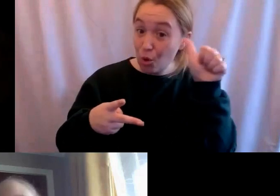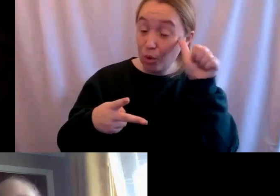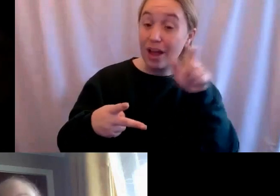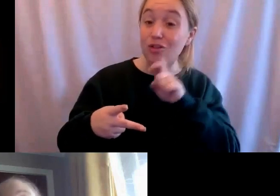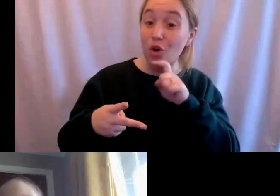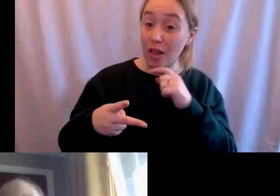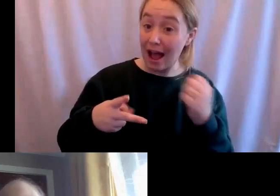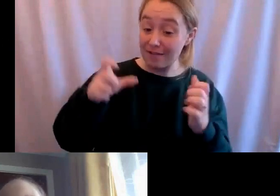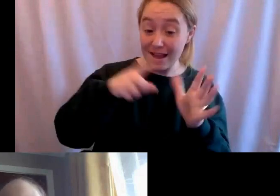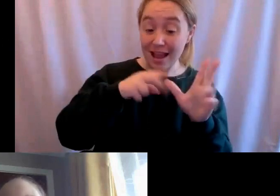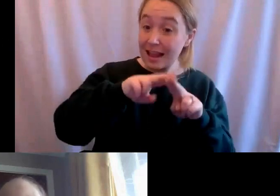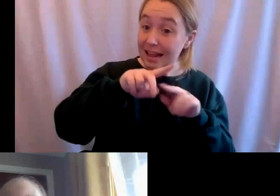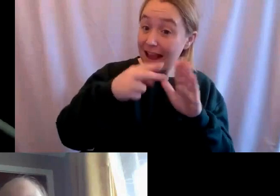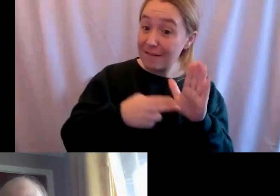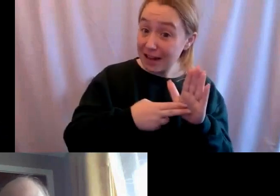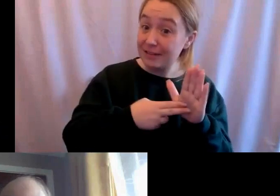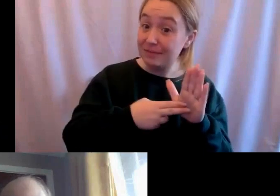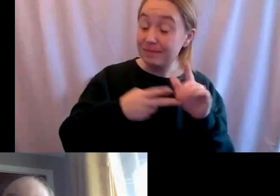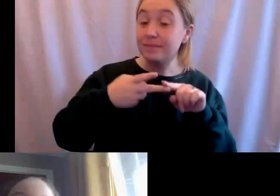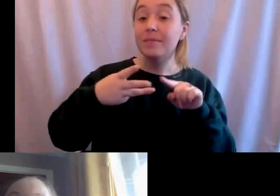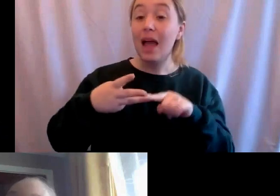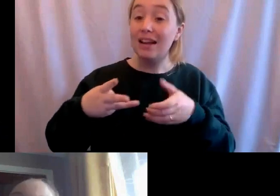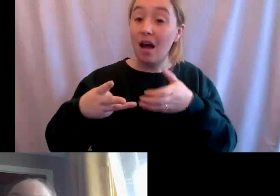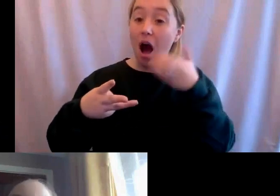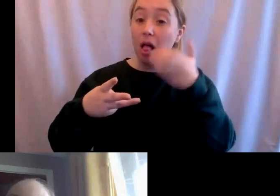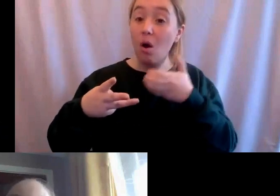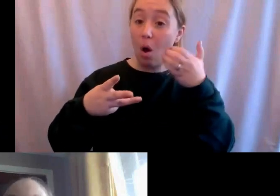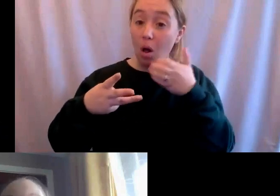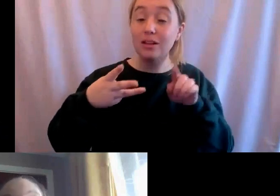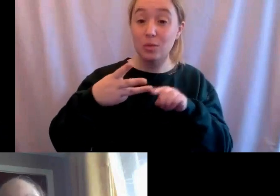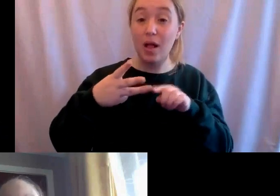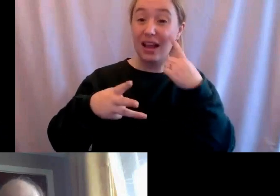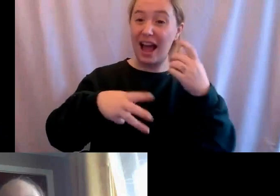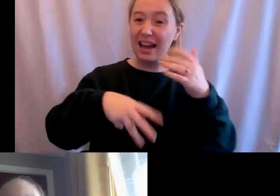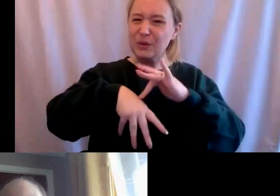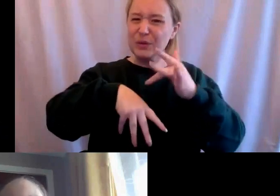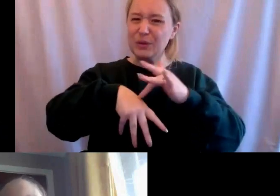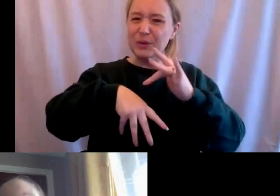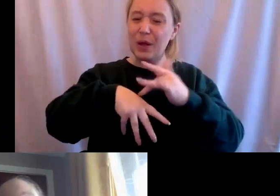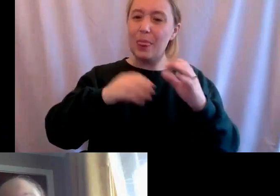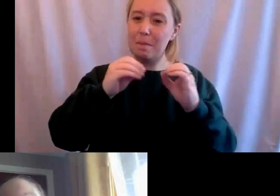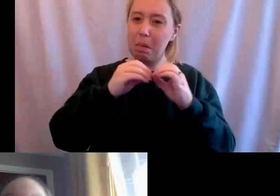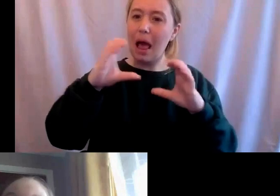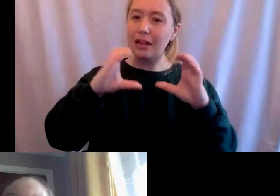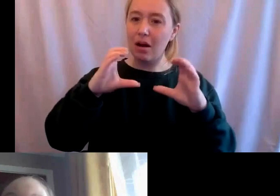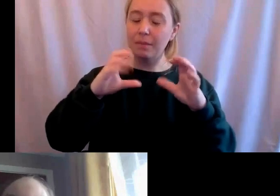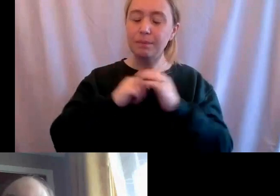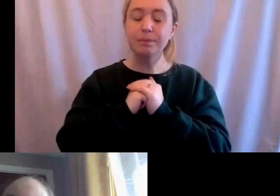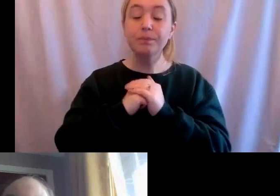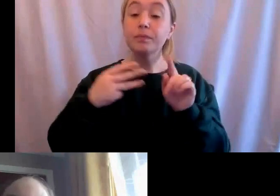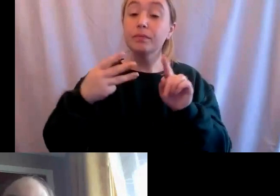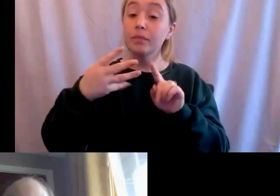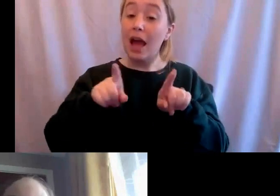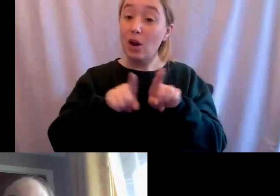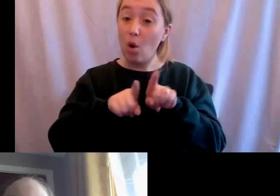and alcoholic drinks can cause a bit of irritation in the bladder. And the one that nobody ever knows about is artificial sweetener. And it's very hard to